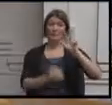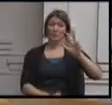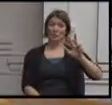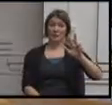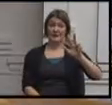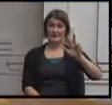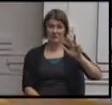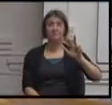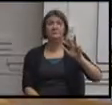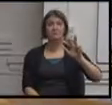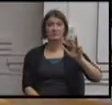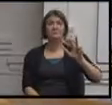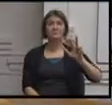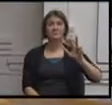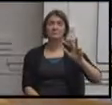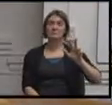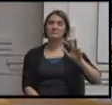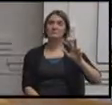we pointed out,